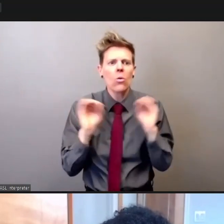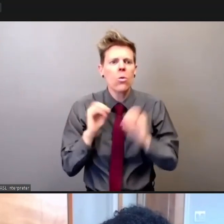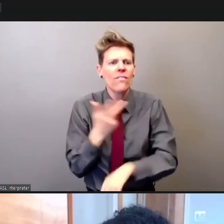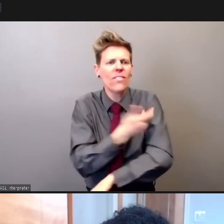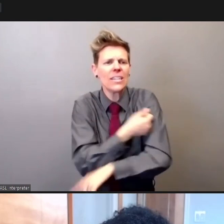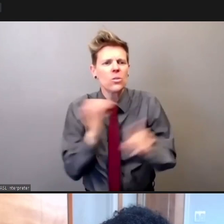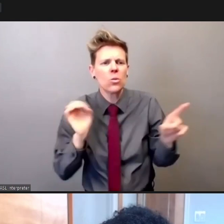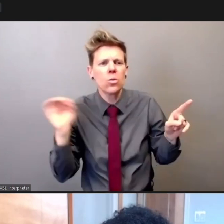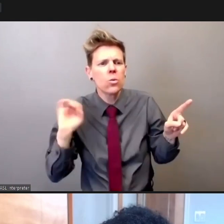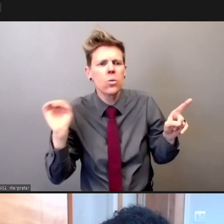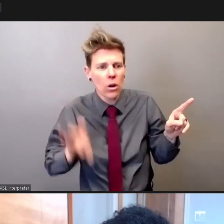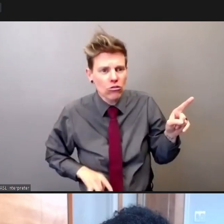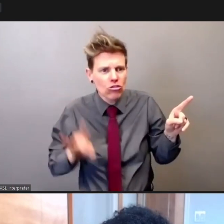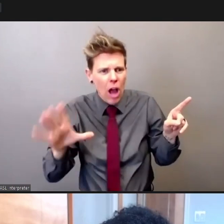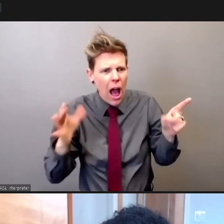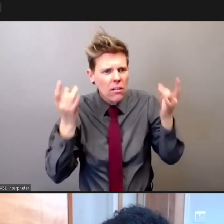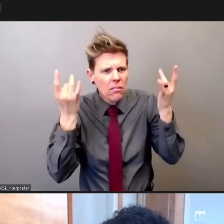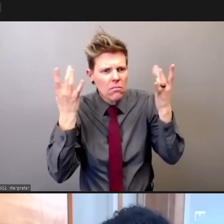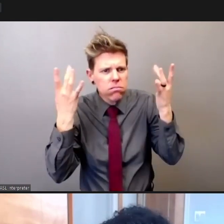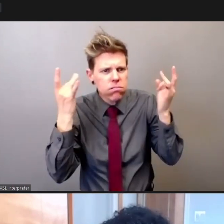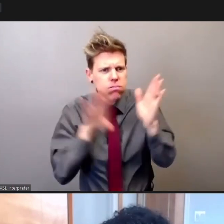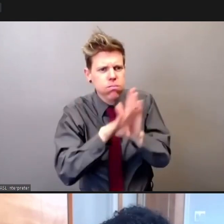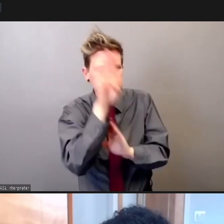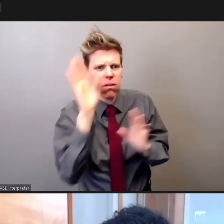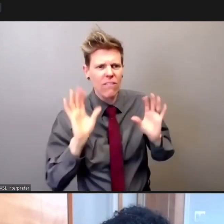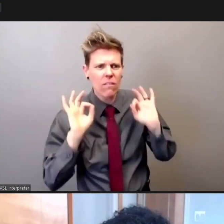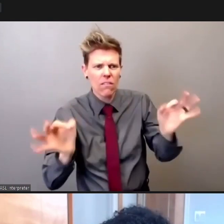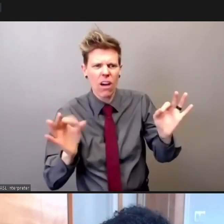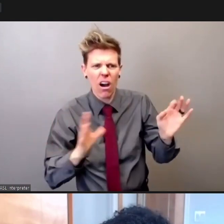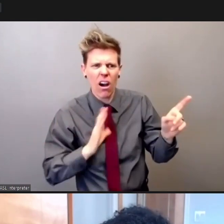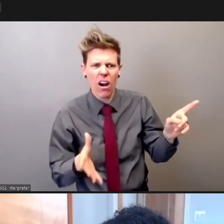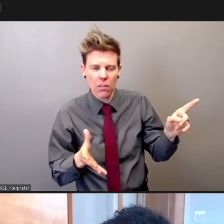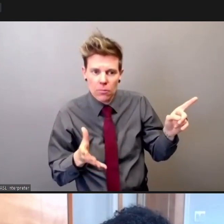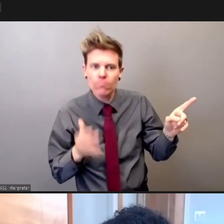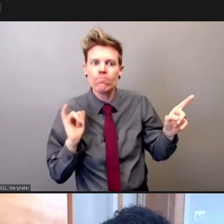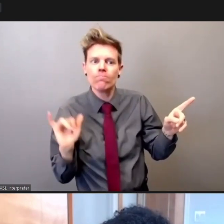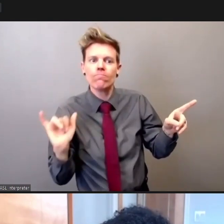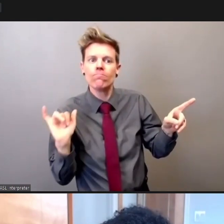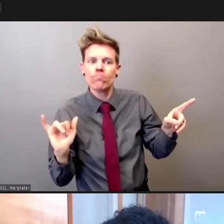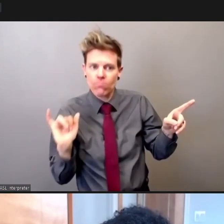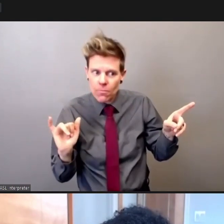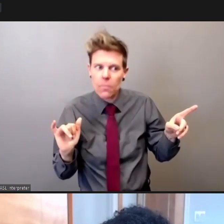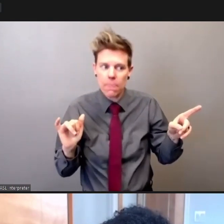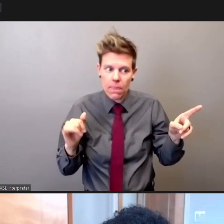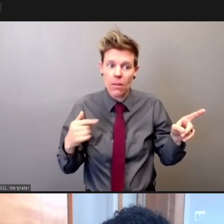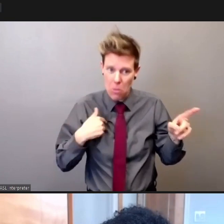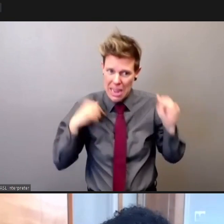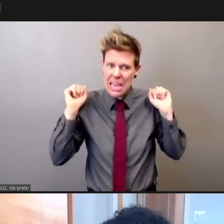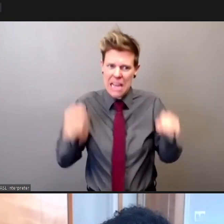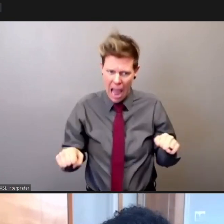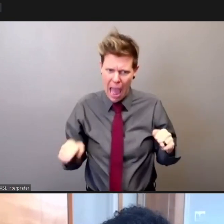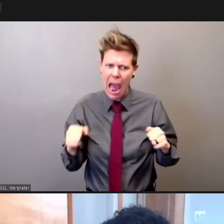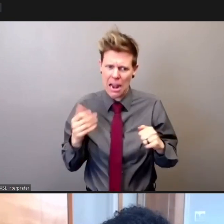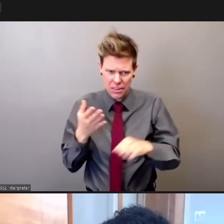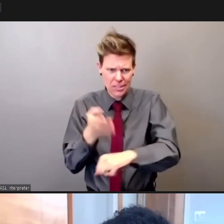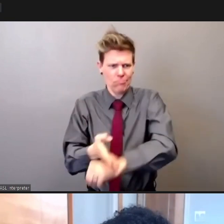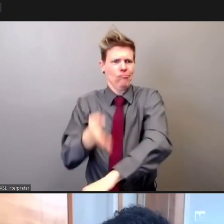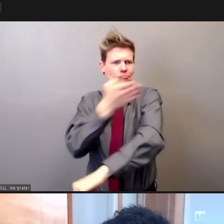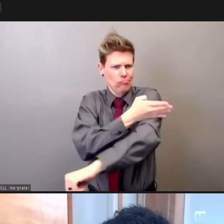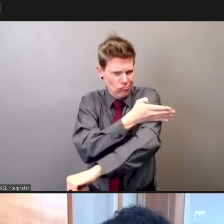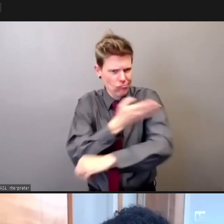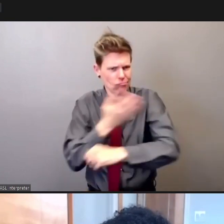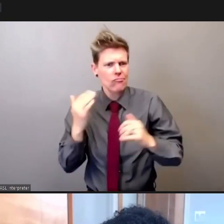so many New Mexicans in many categories above the national averages, right, want that vaccine. That's